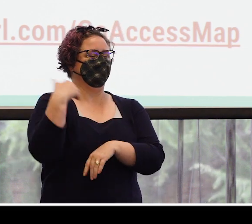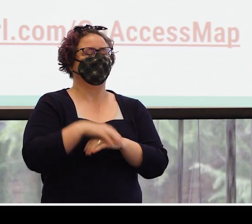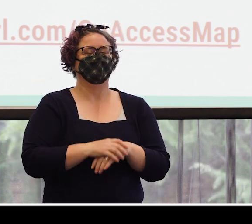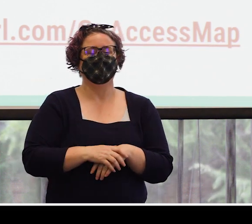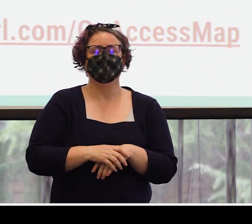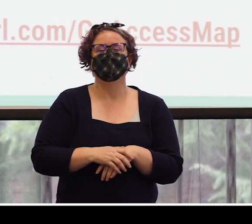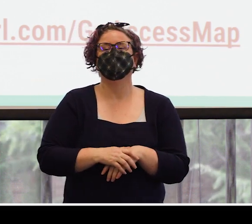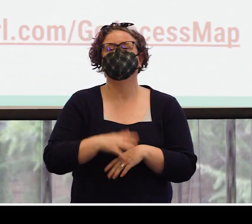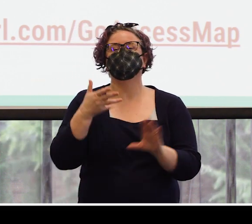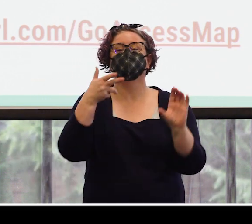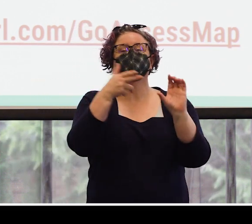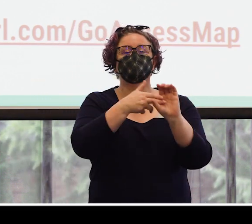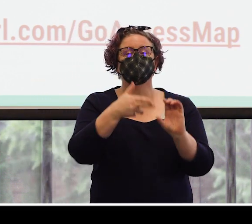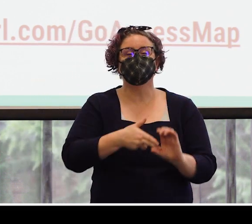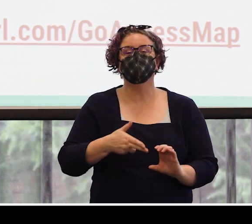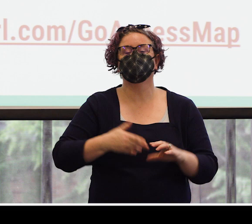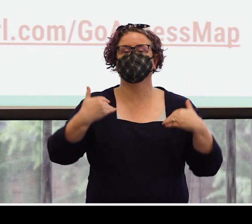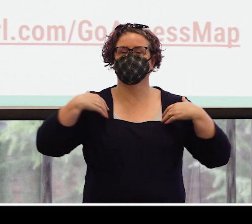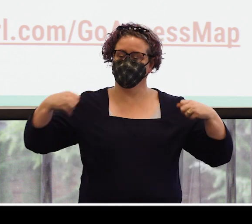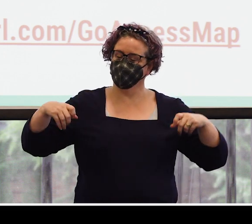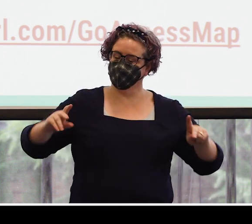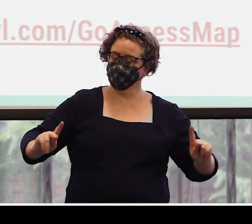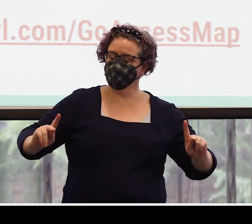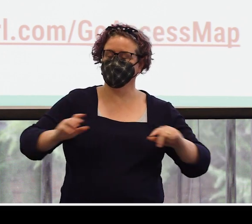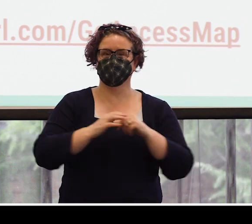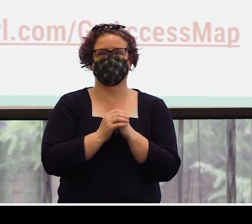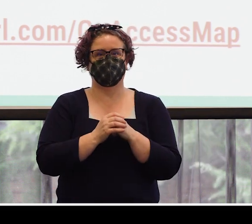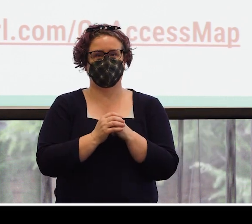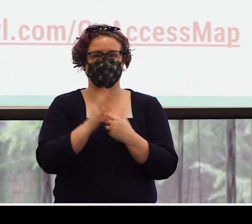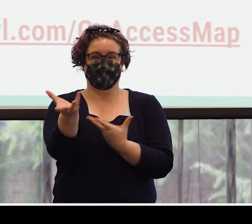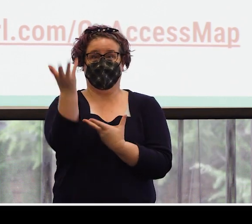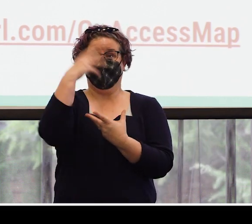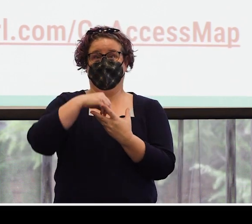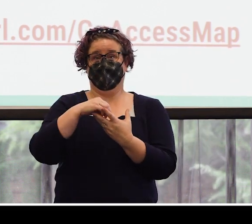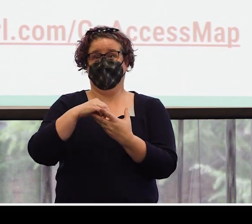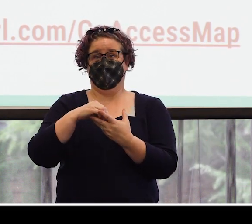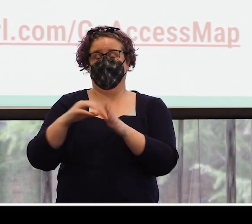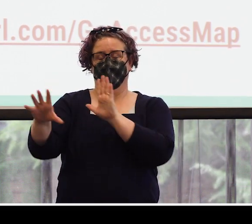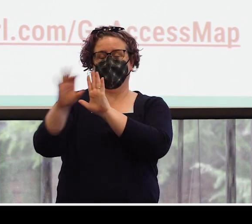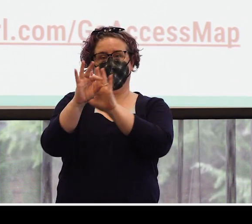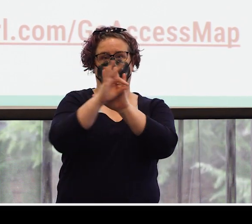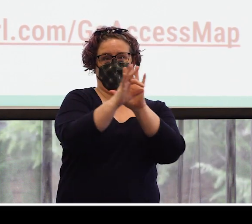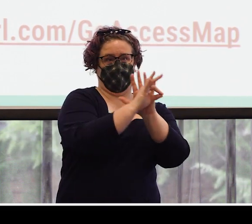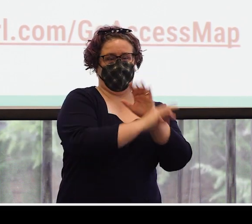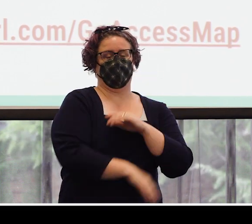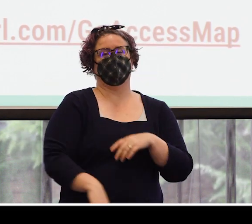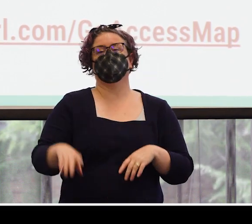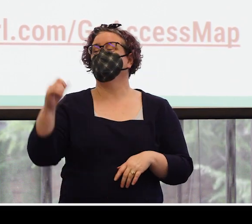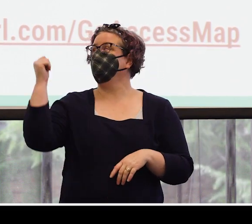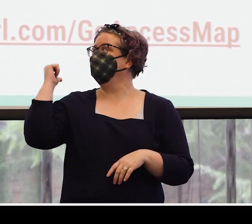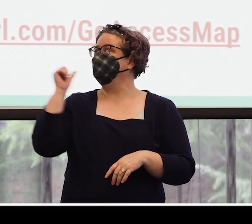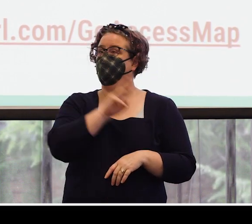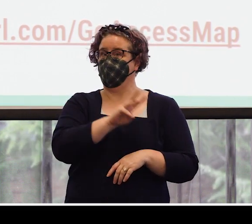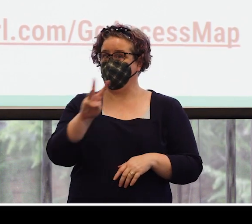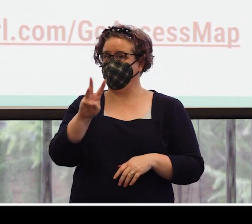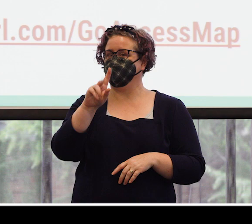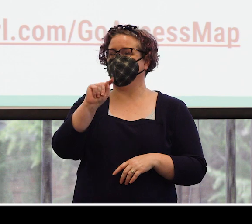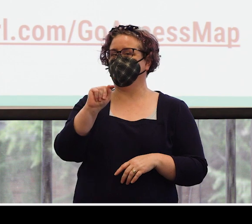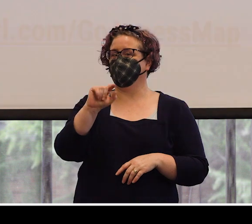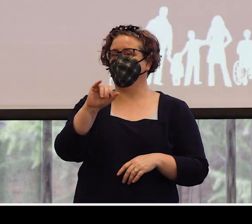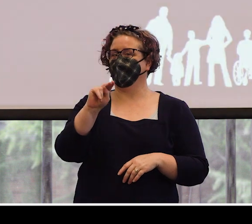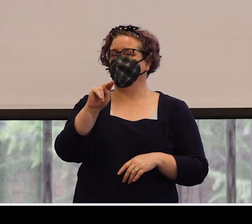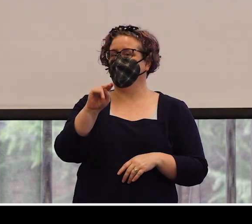join in and have an opportunity to be in the raffle. So go to tinyurl.com, go AccessMap.